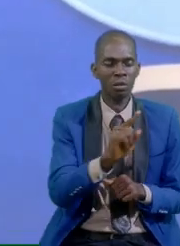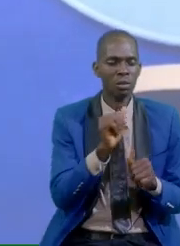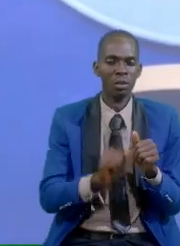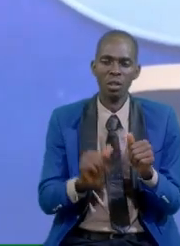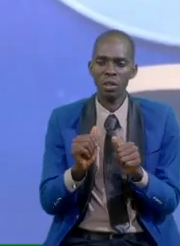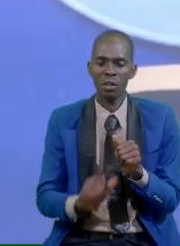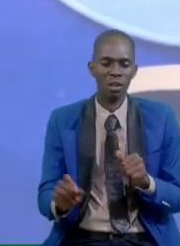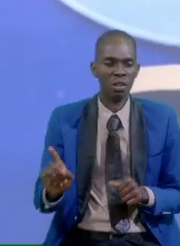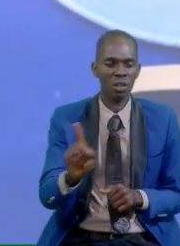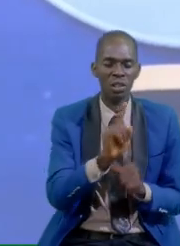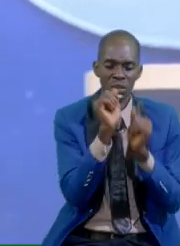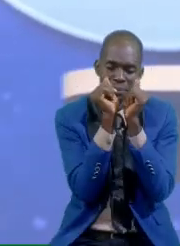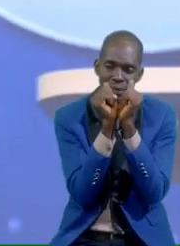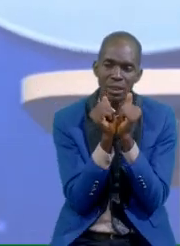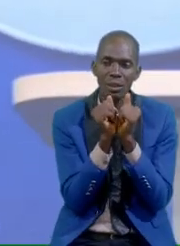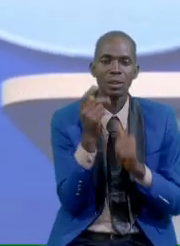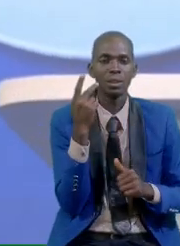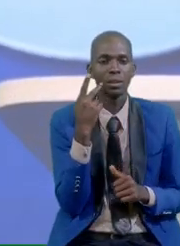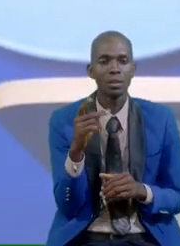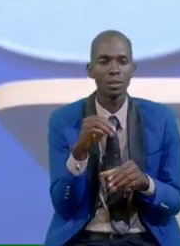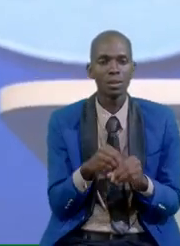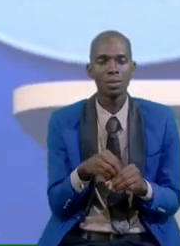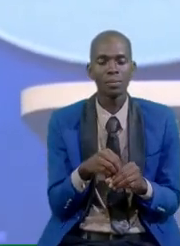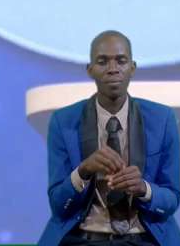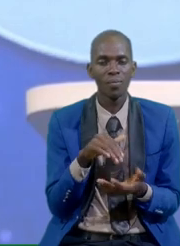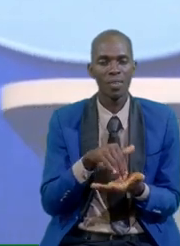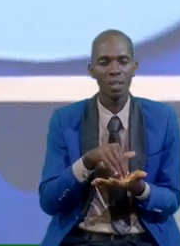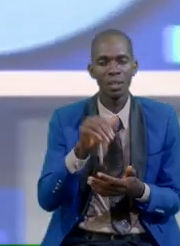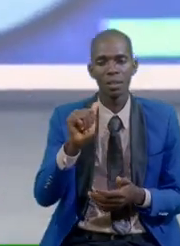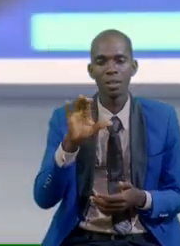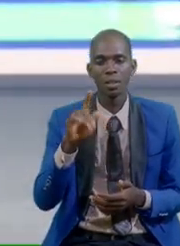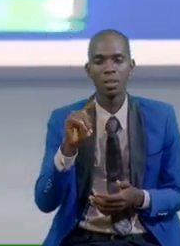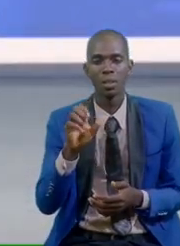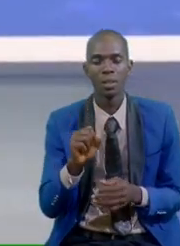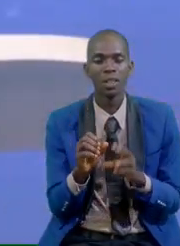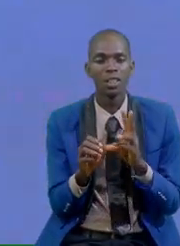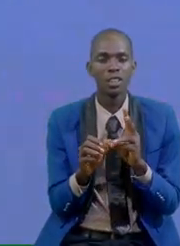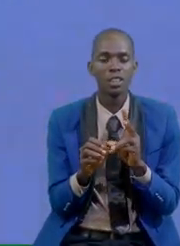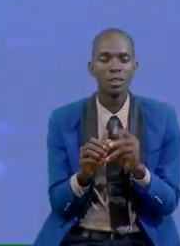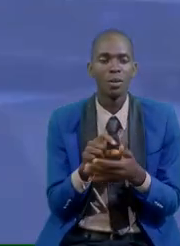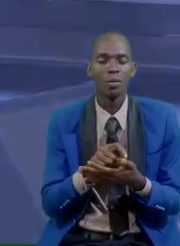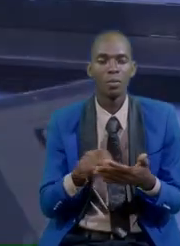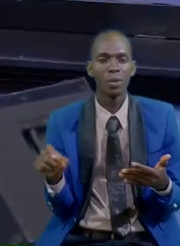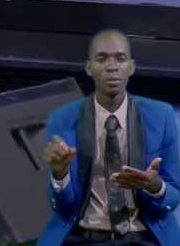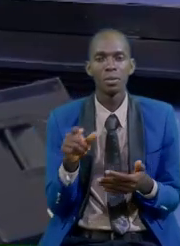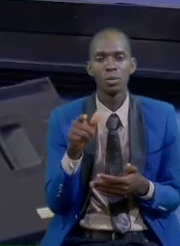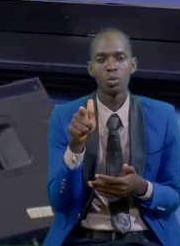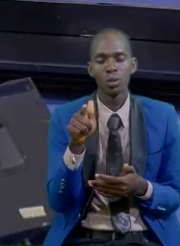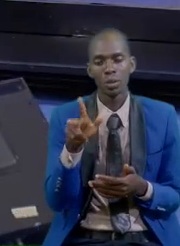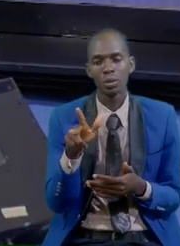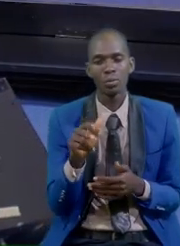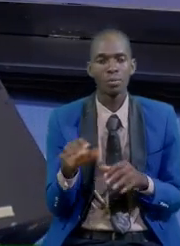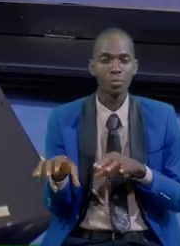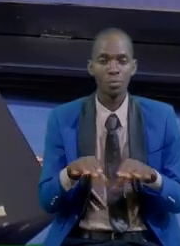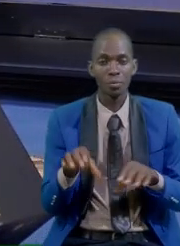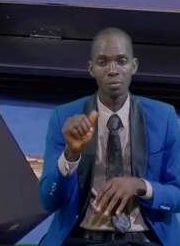everyone's bands. We're looking at Acts again, chapter 16. I'm reading from that verse 23. It says,